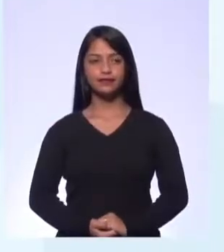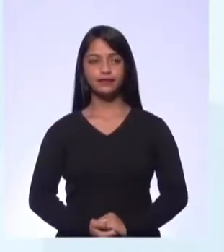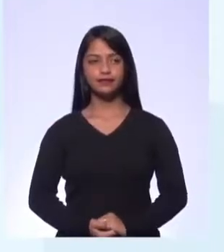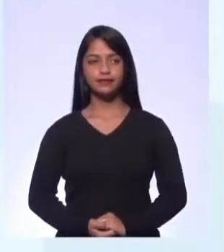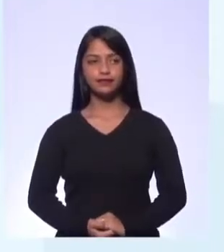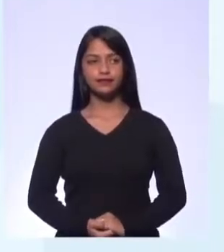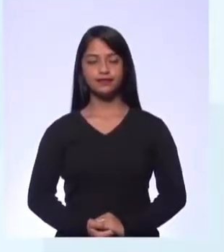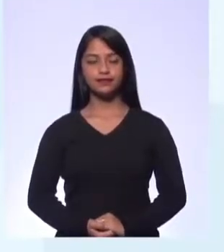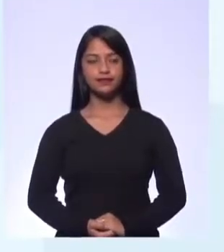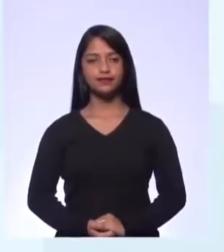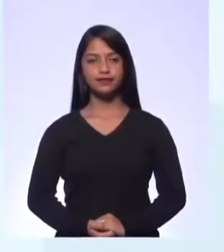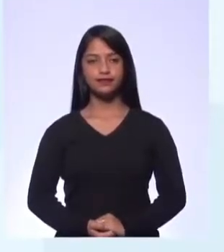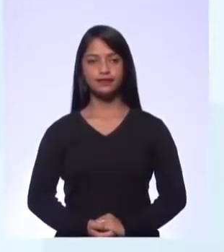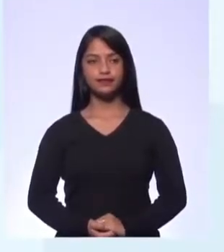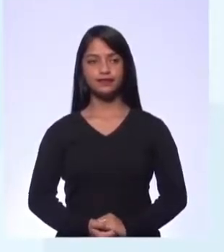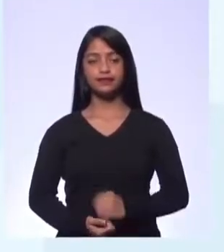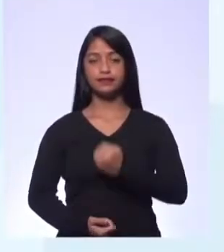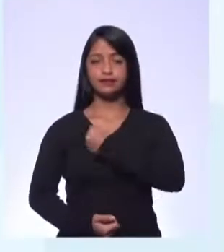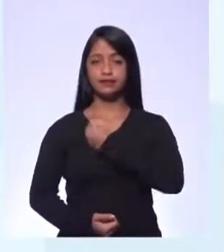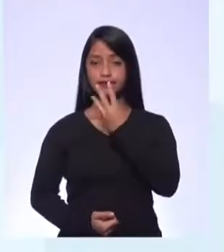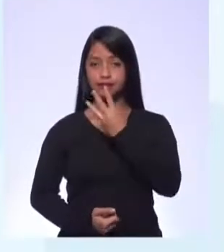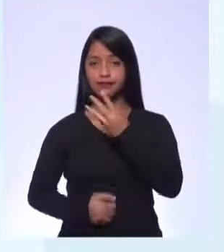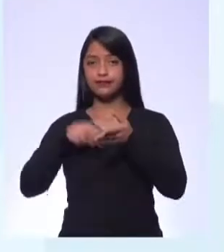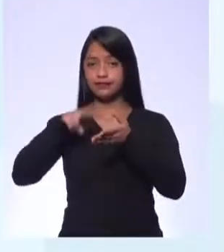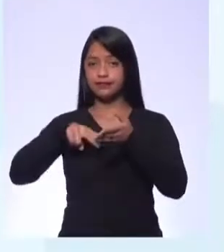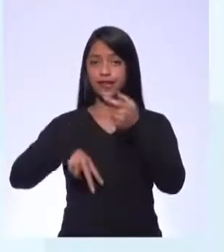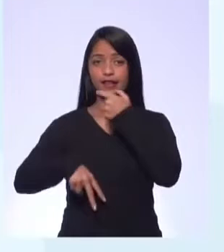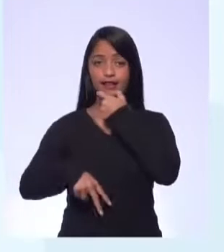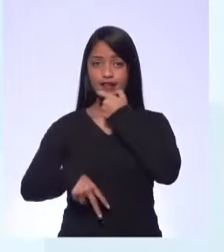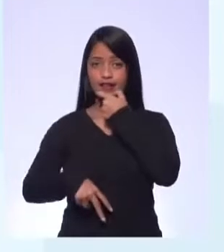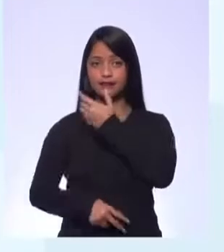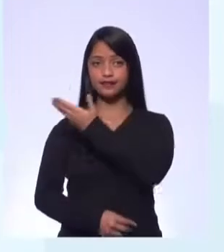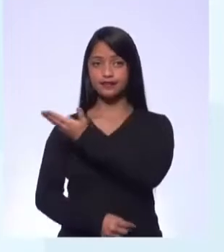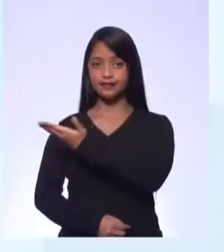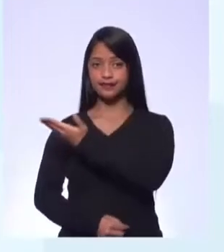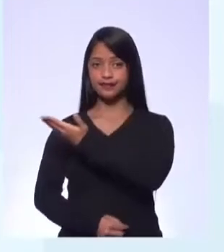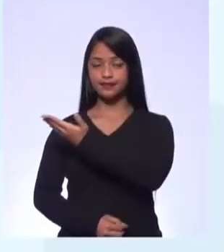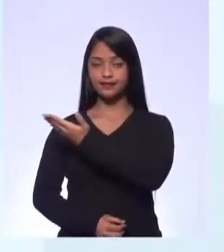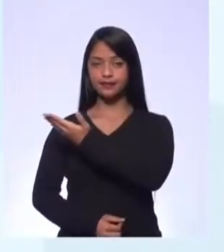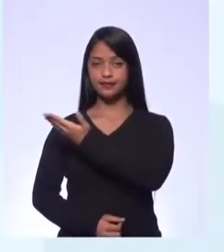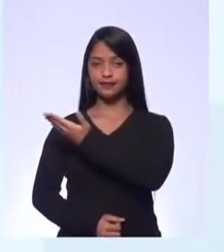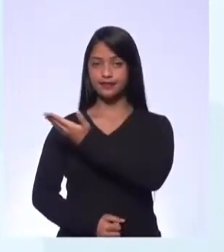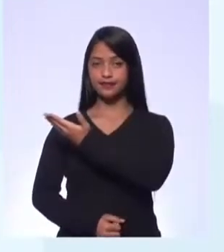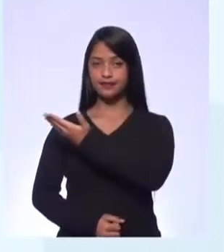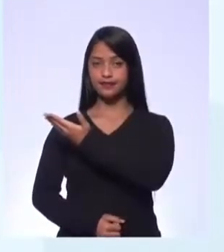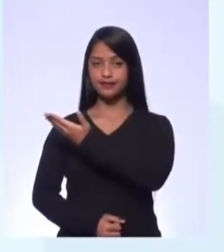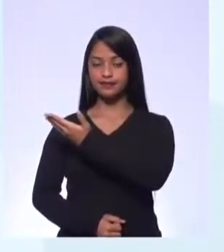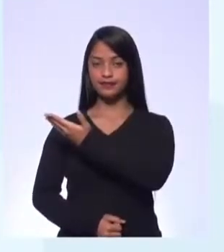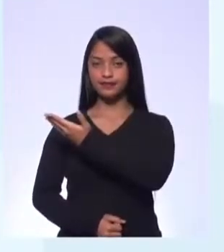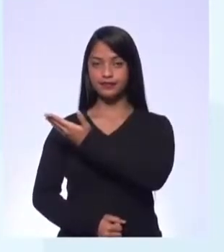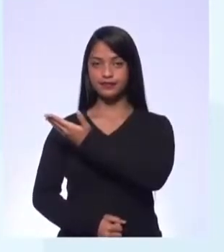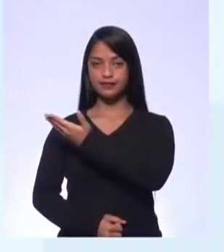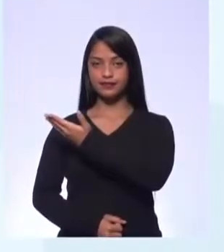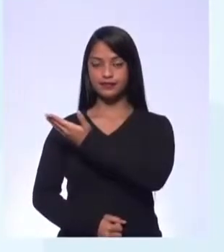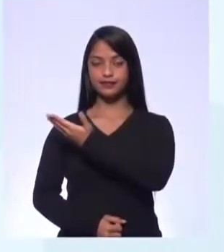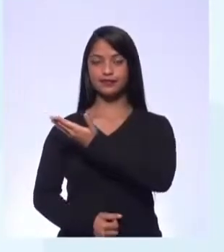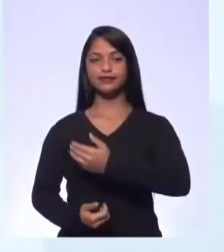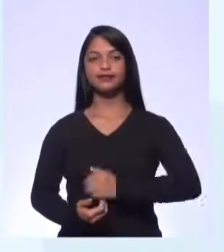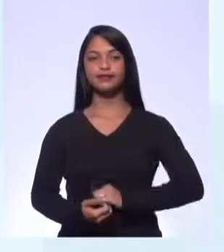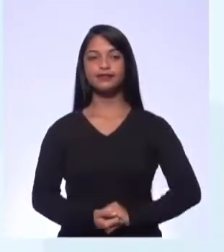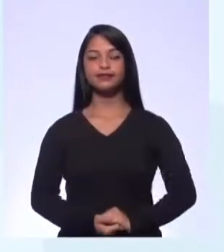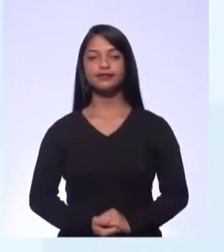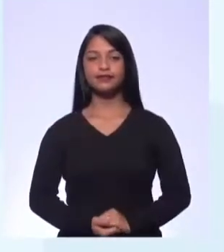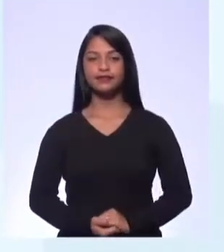can't. 3. Can climate change extinguish all the oxygen on Earth? Yes, it can. No, it